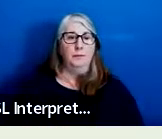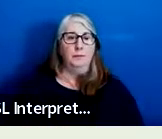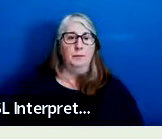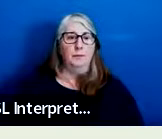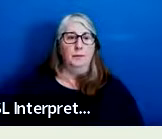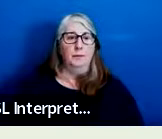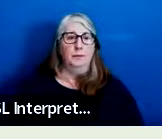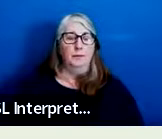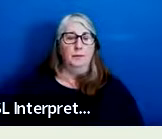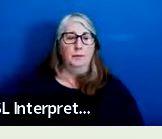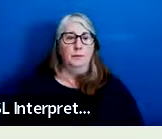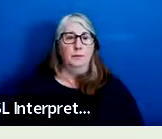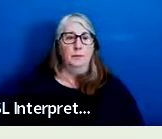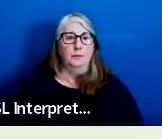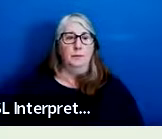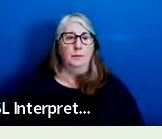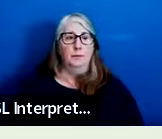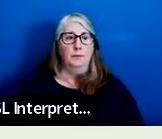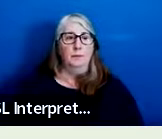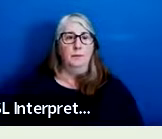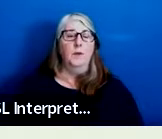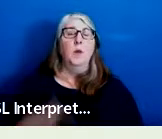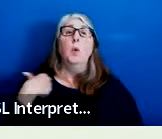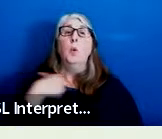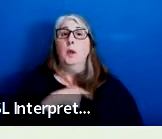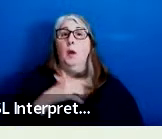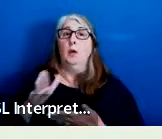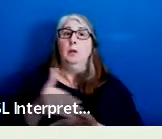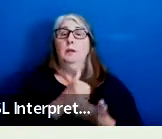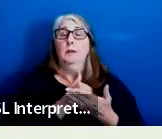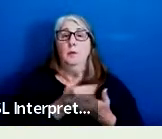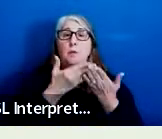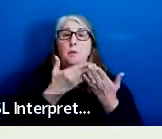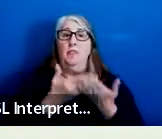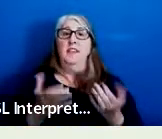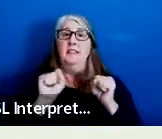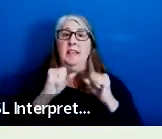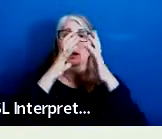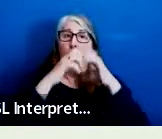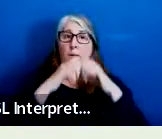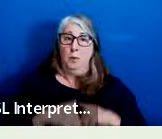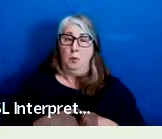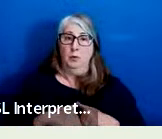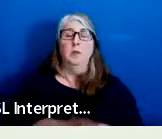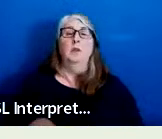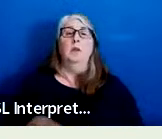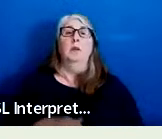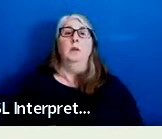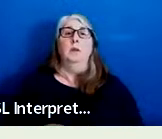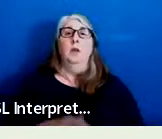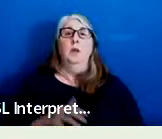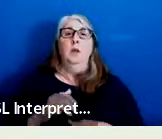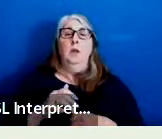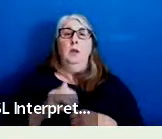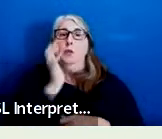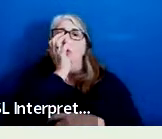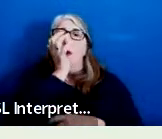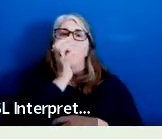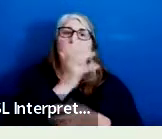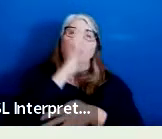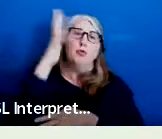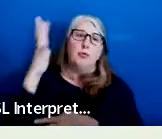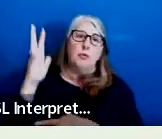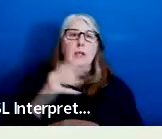Next slide. We are collecting compostables. Yard trim and food scraps are collected on